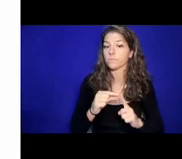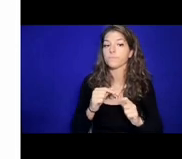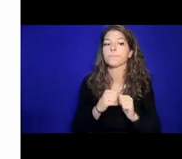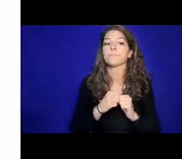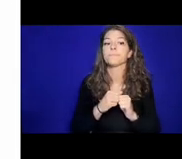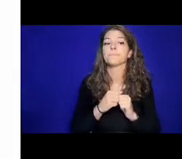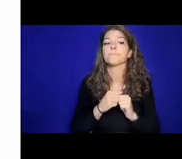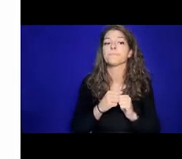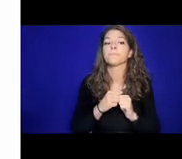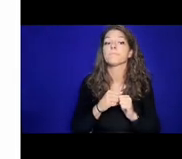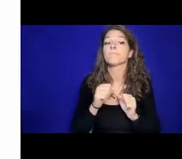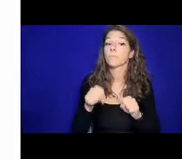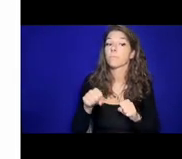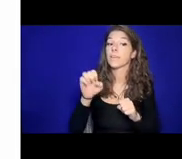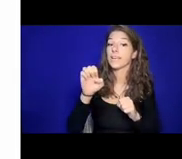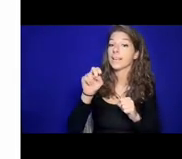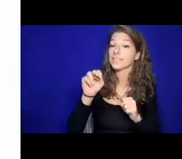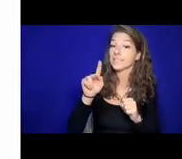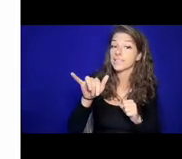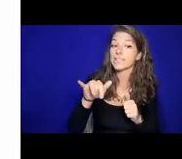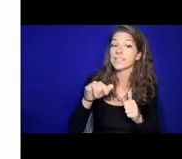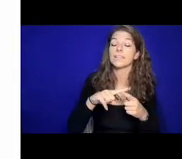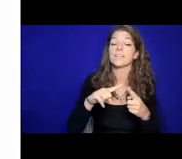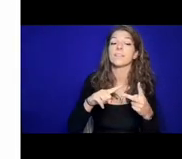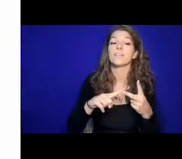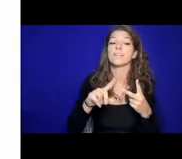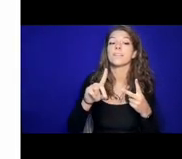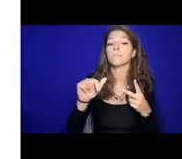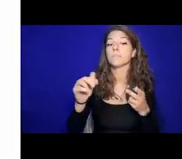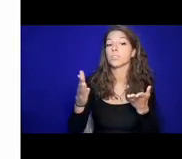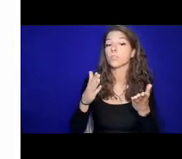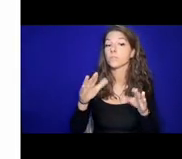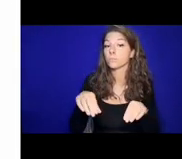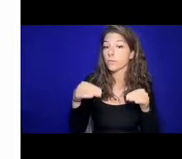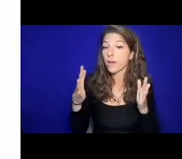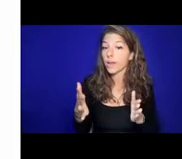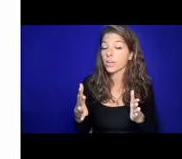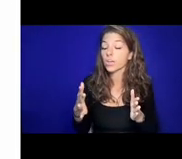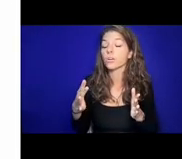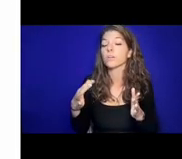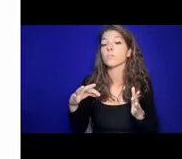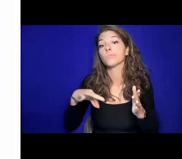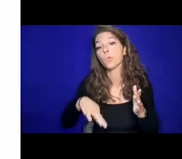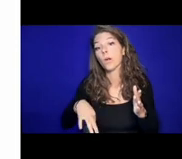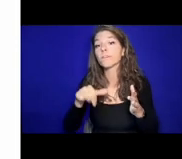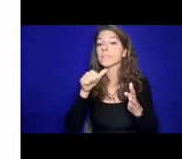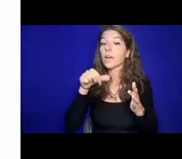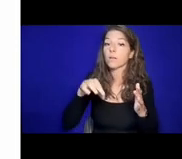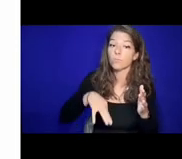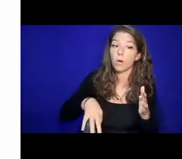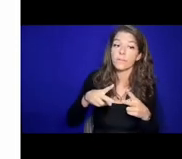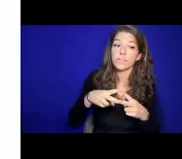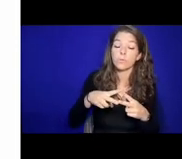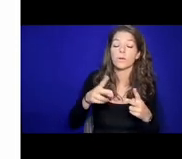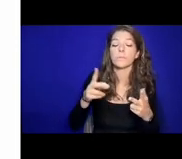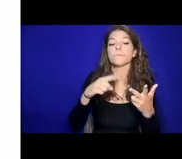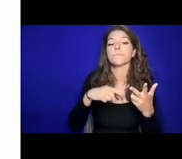interchangeably. It could be entity, could be a disability service provider, both for-profit or